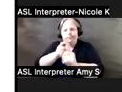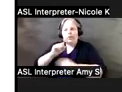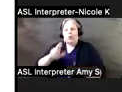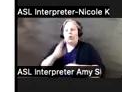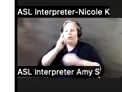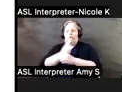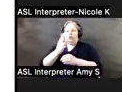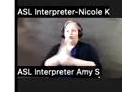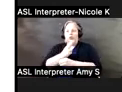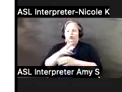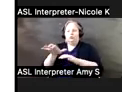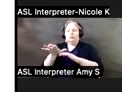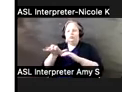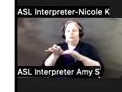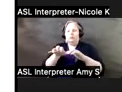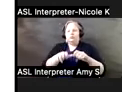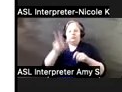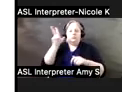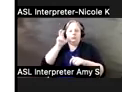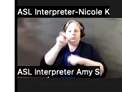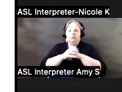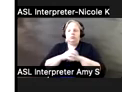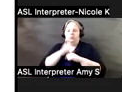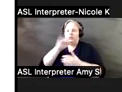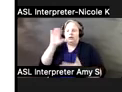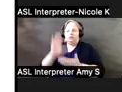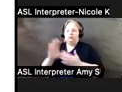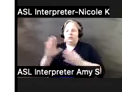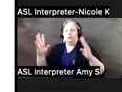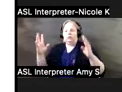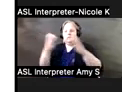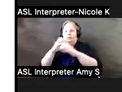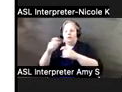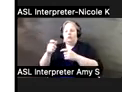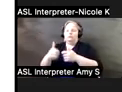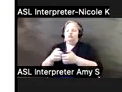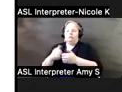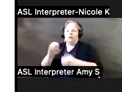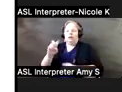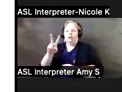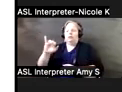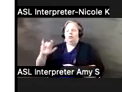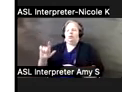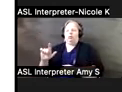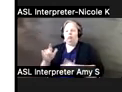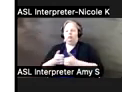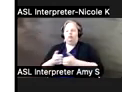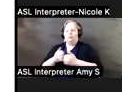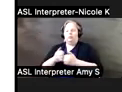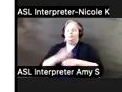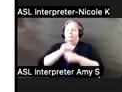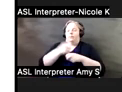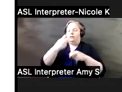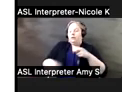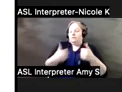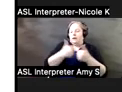a not as complex controller like an Evil Controllers controller. And then extremely hard games are games that have a lot